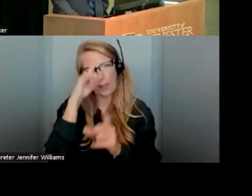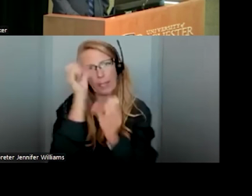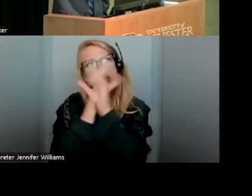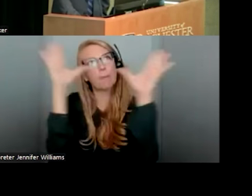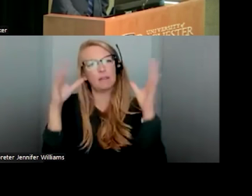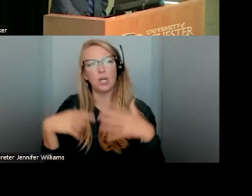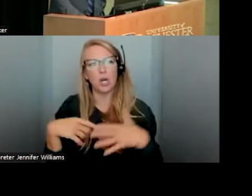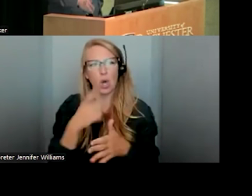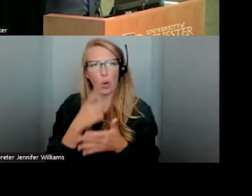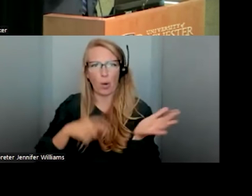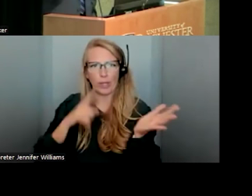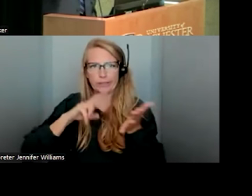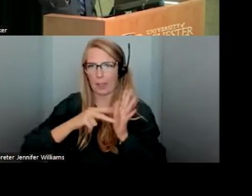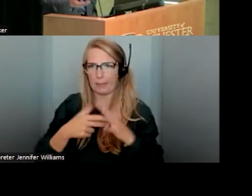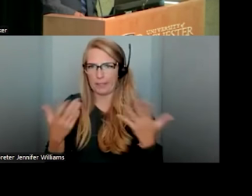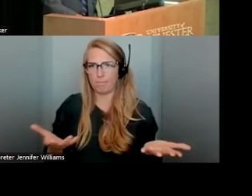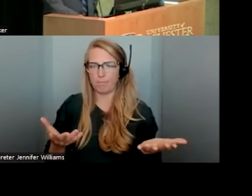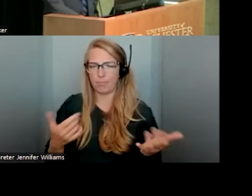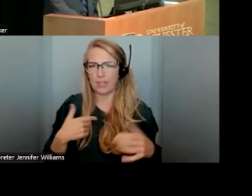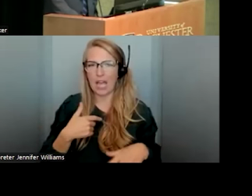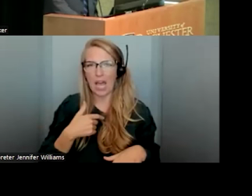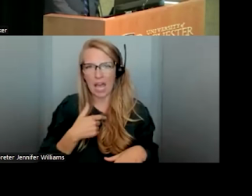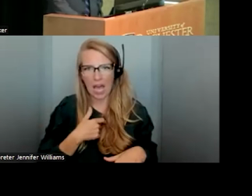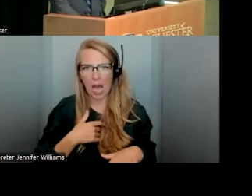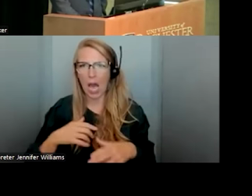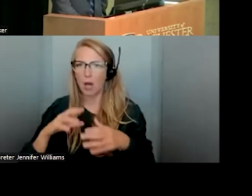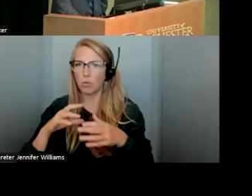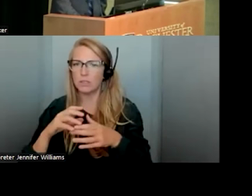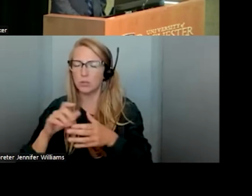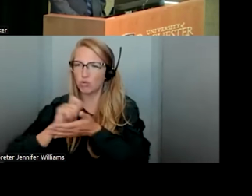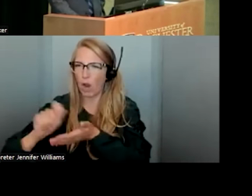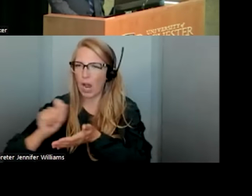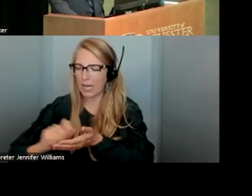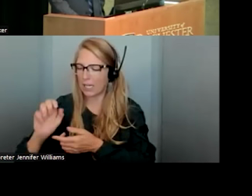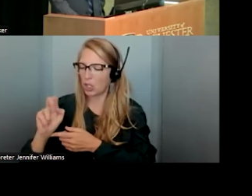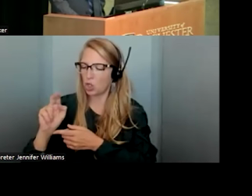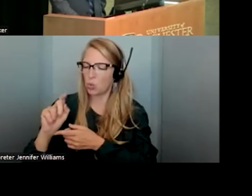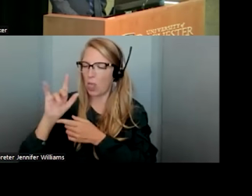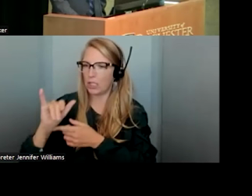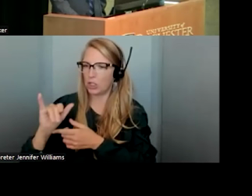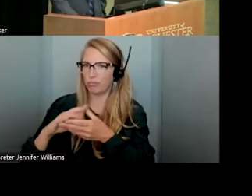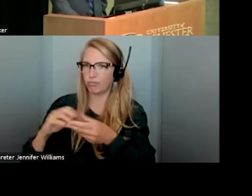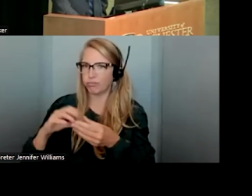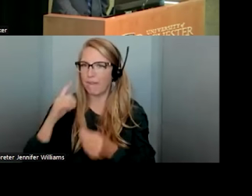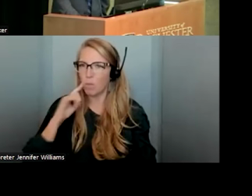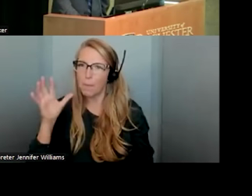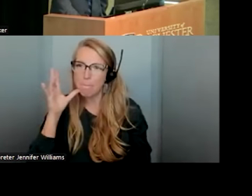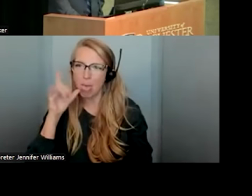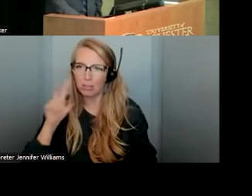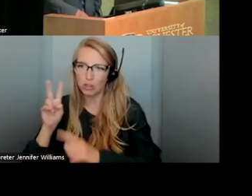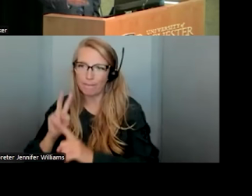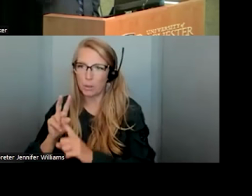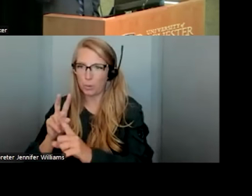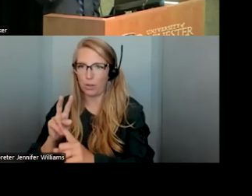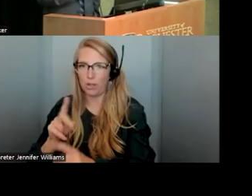And while I was composing this eulogy for my mother's funeral, just last week, I was reminded of a book